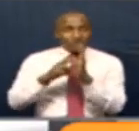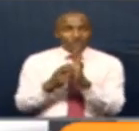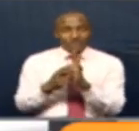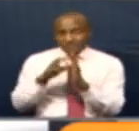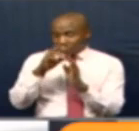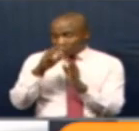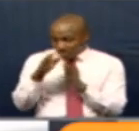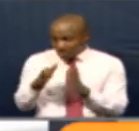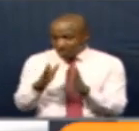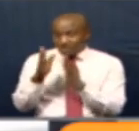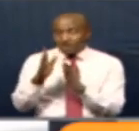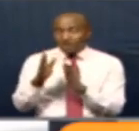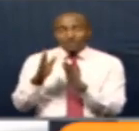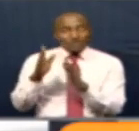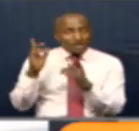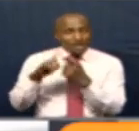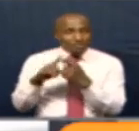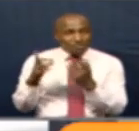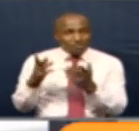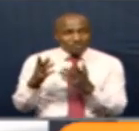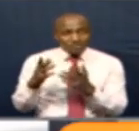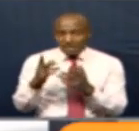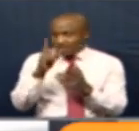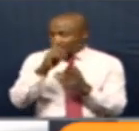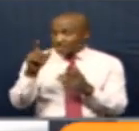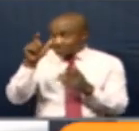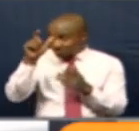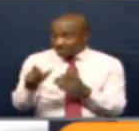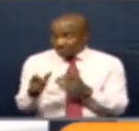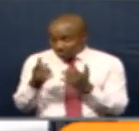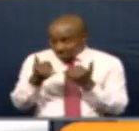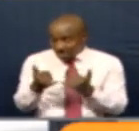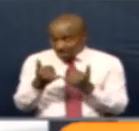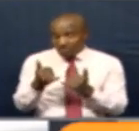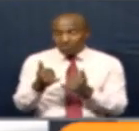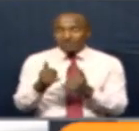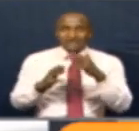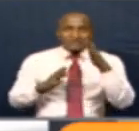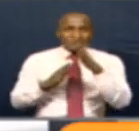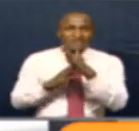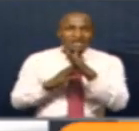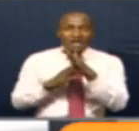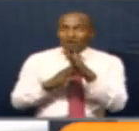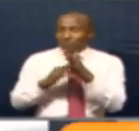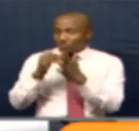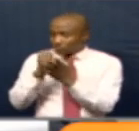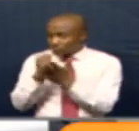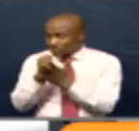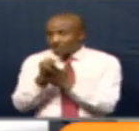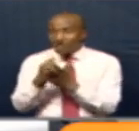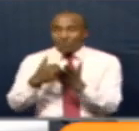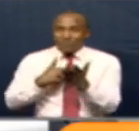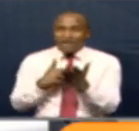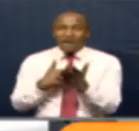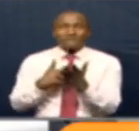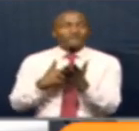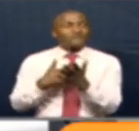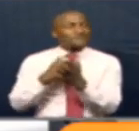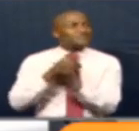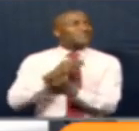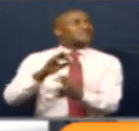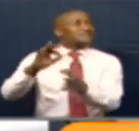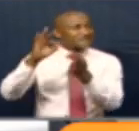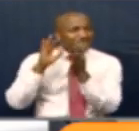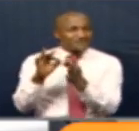Mm. To do what? Every person now, whether senior or junior, mm. will have very